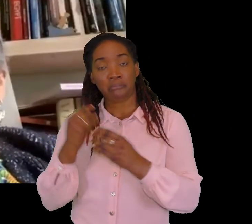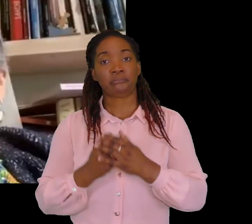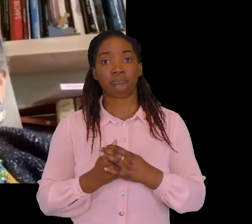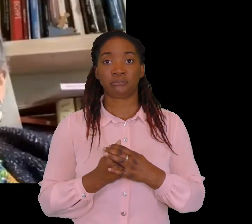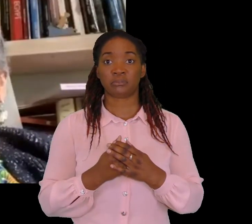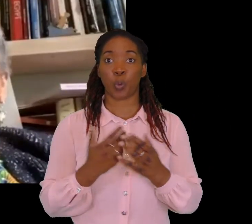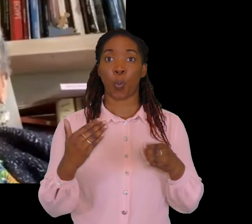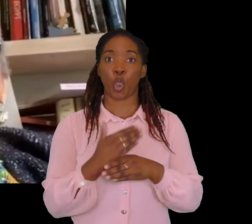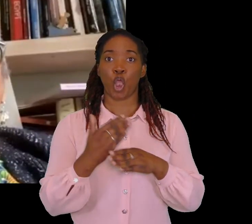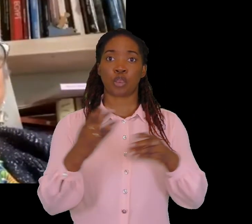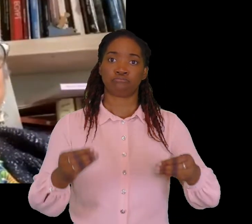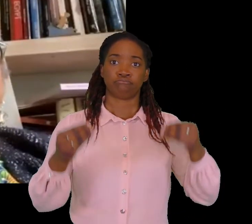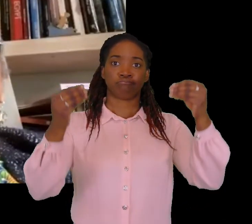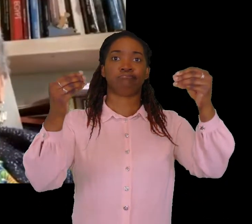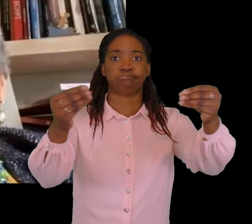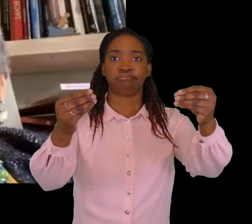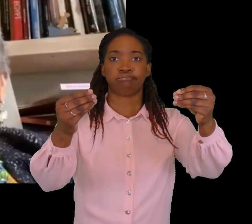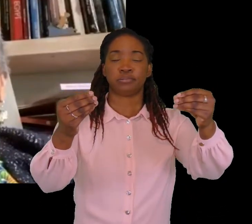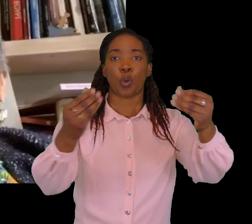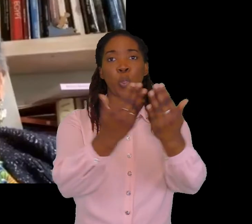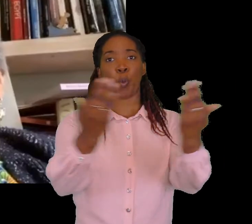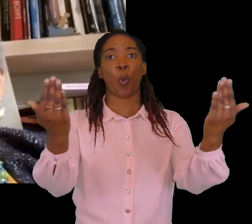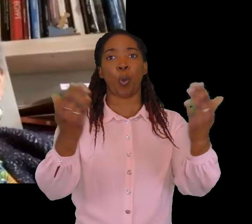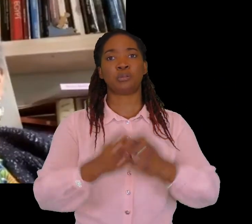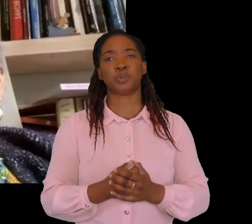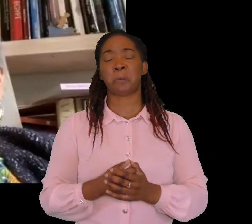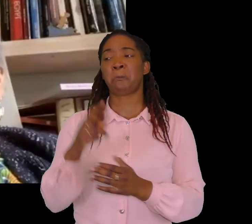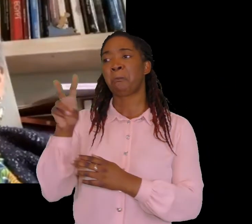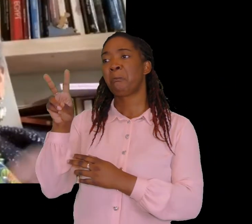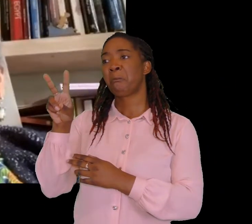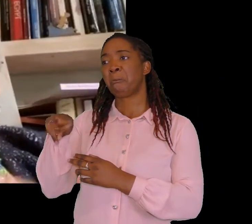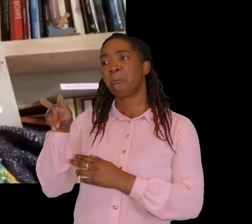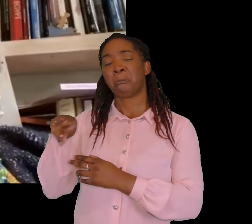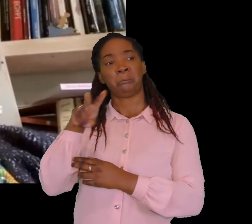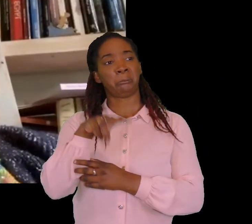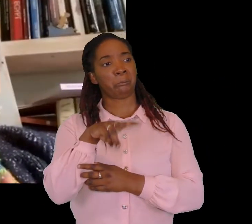work on walls or looking at a diverse